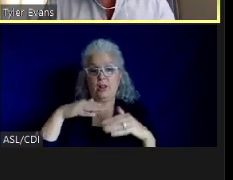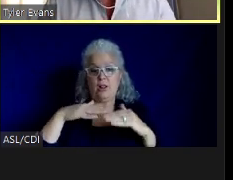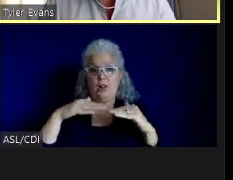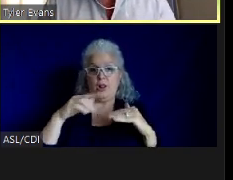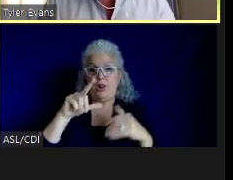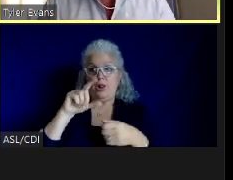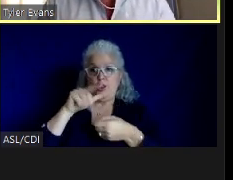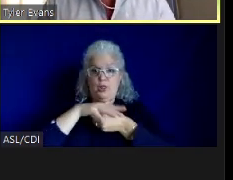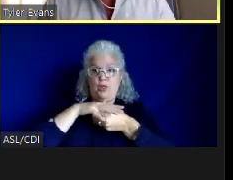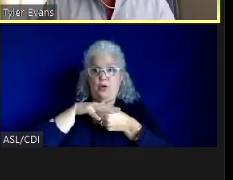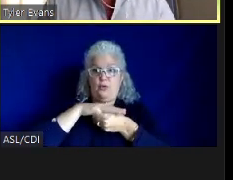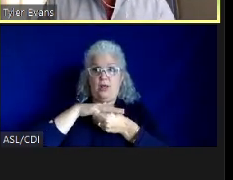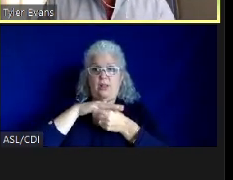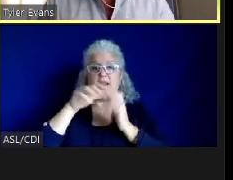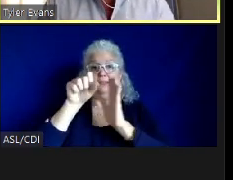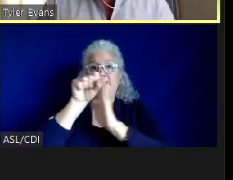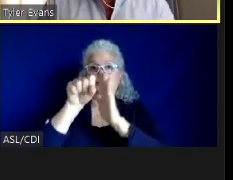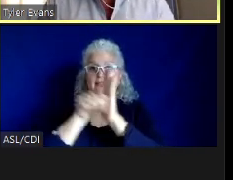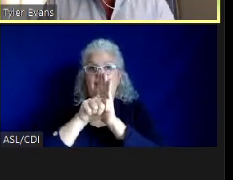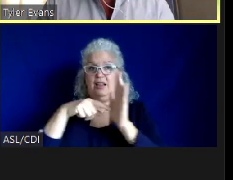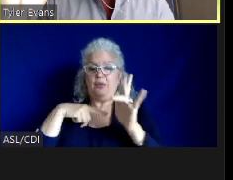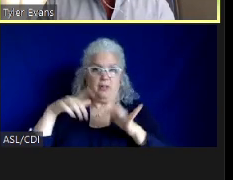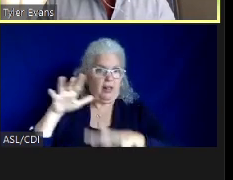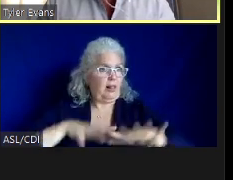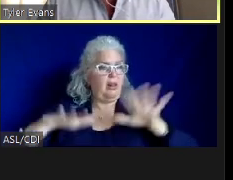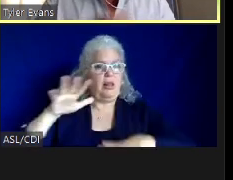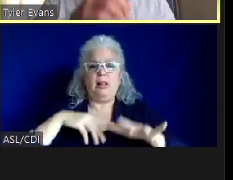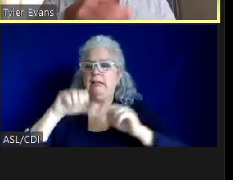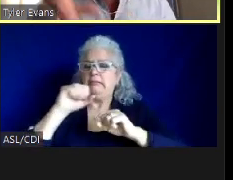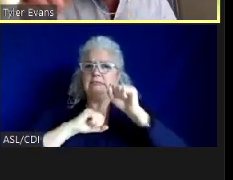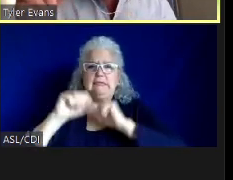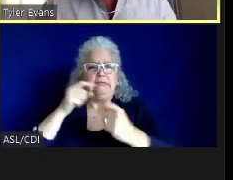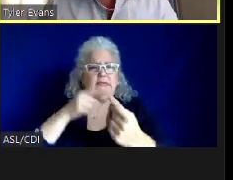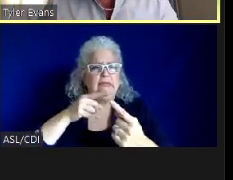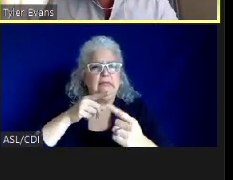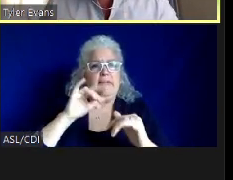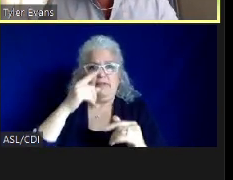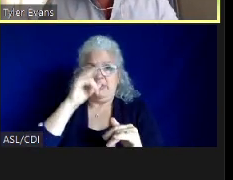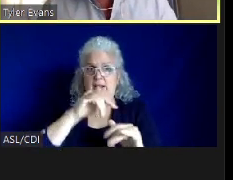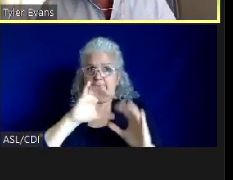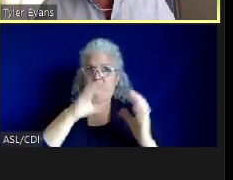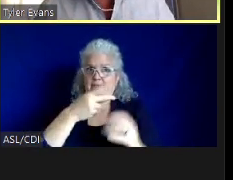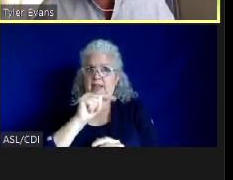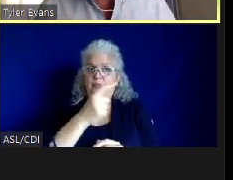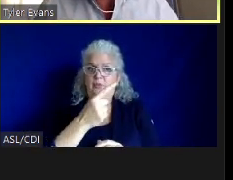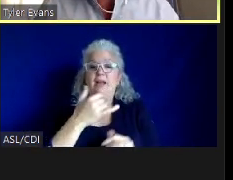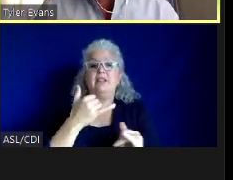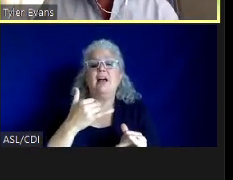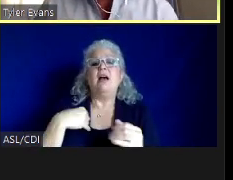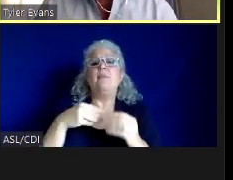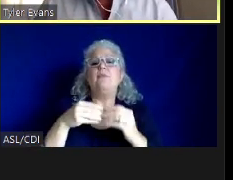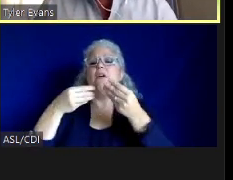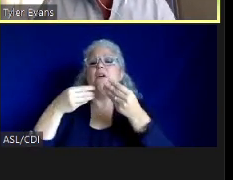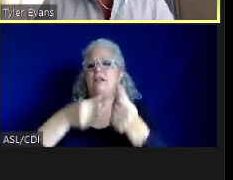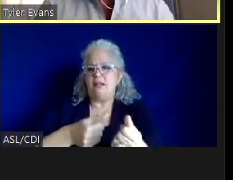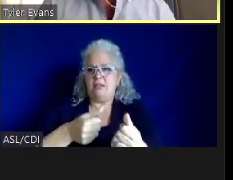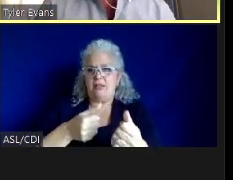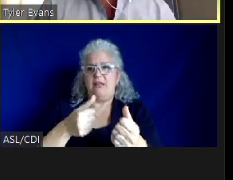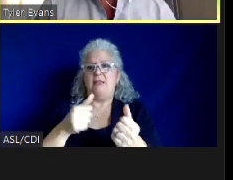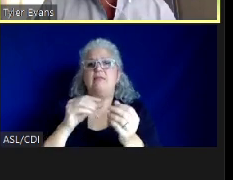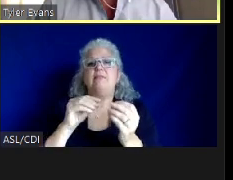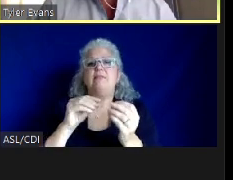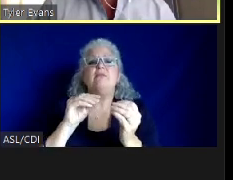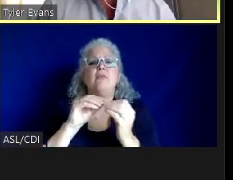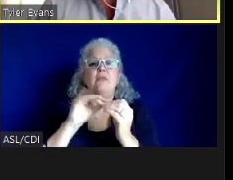community, we'll have these pieces figured out. So there's a significant learning curve, and I just wanted to sort of